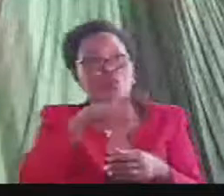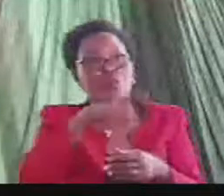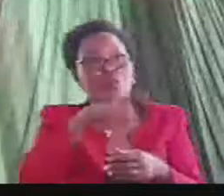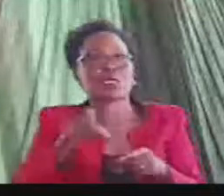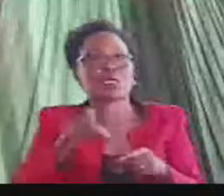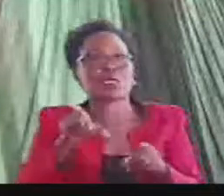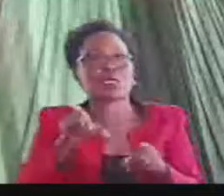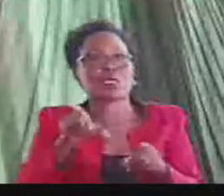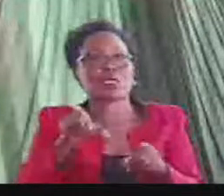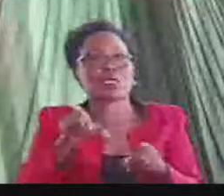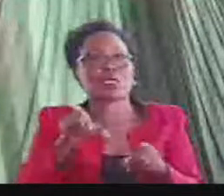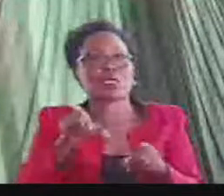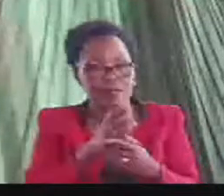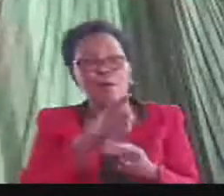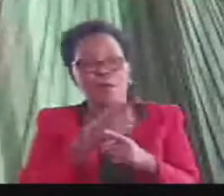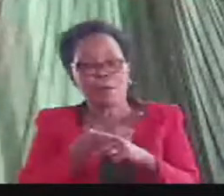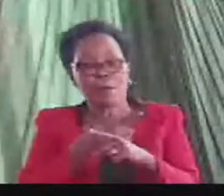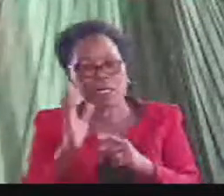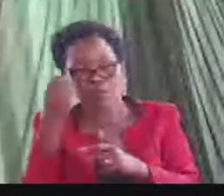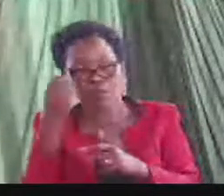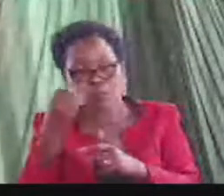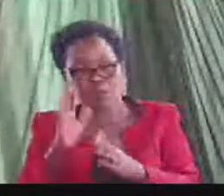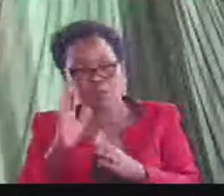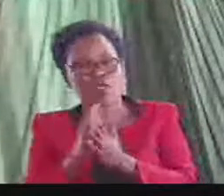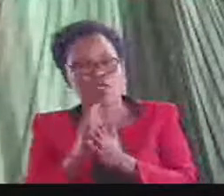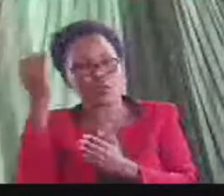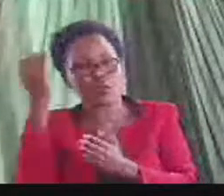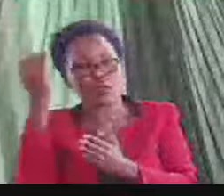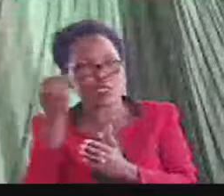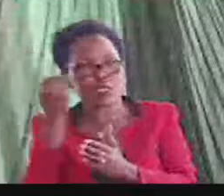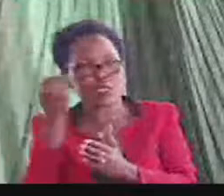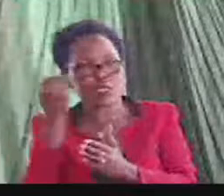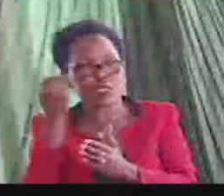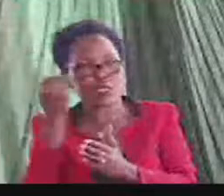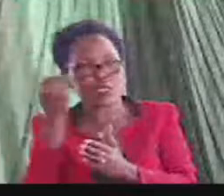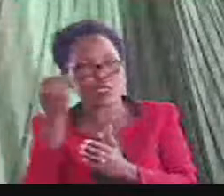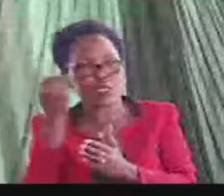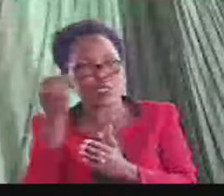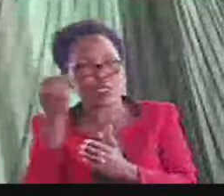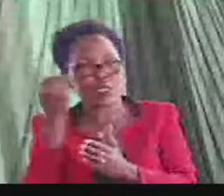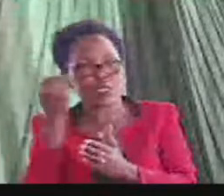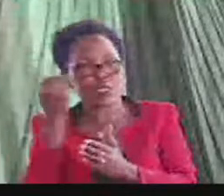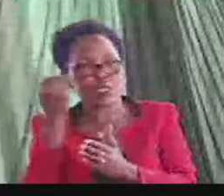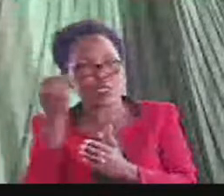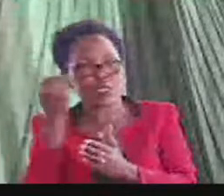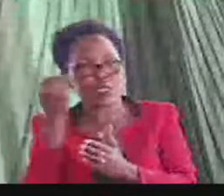homegrown, and but we need to buy certain